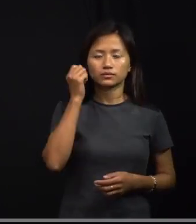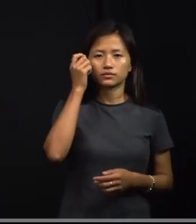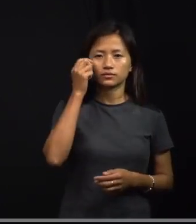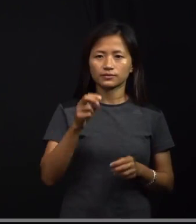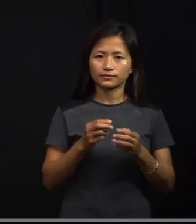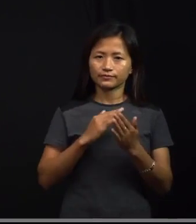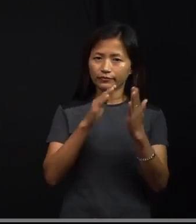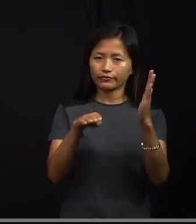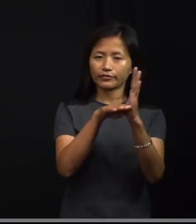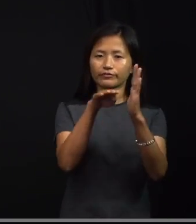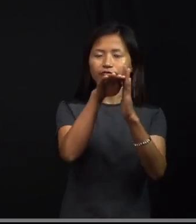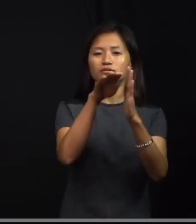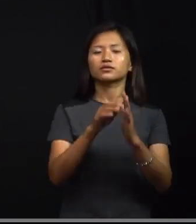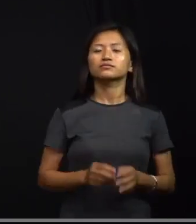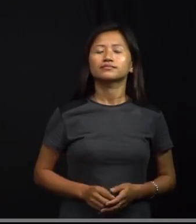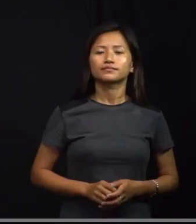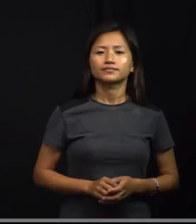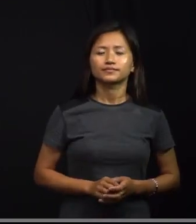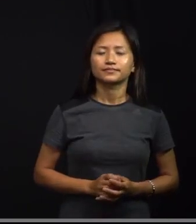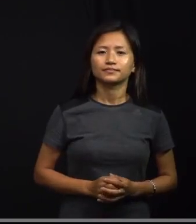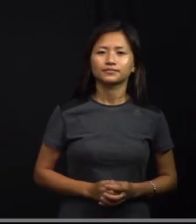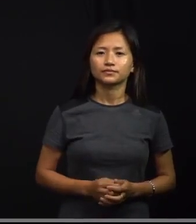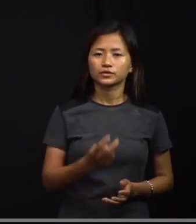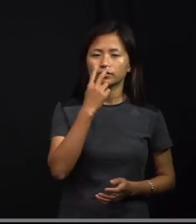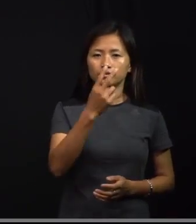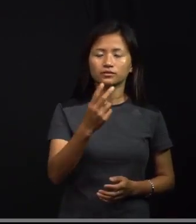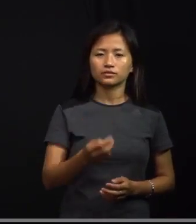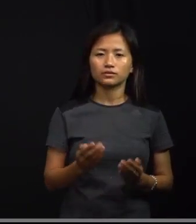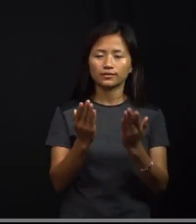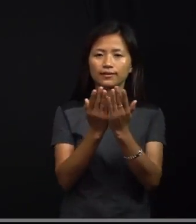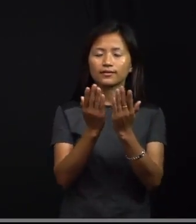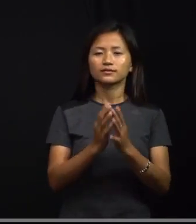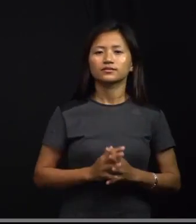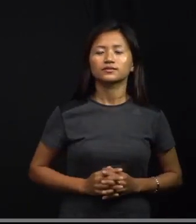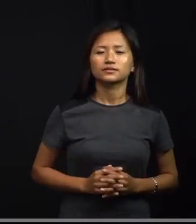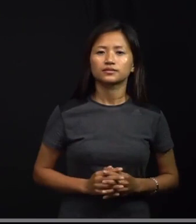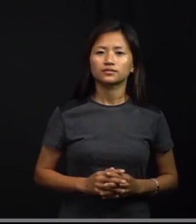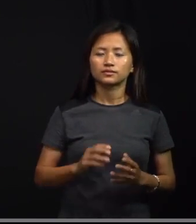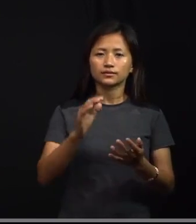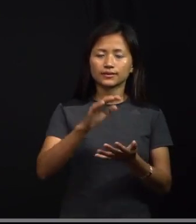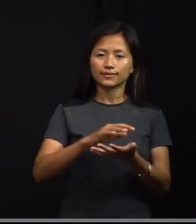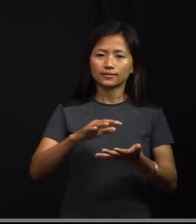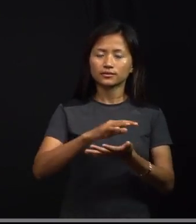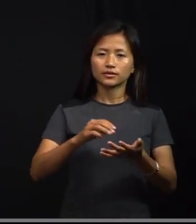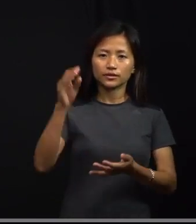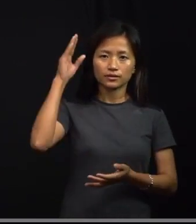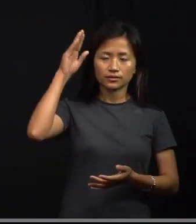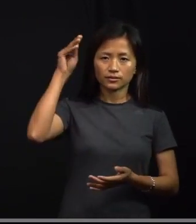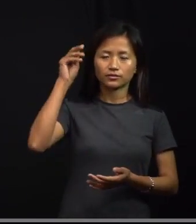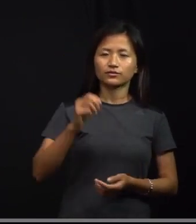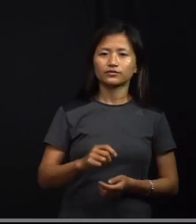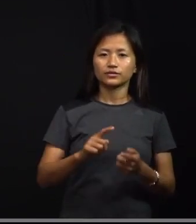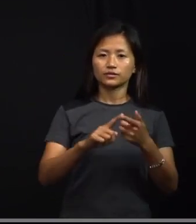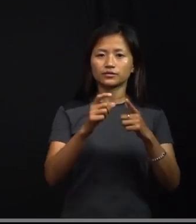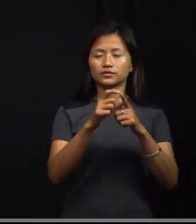also develop likewise. Okay, so before we look into the lesson, the concept of education, let me ask you a